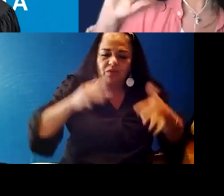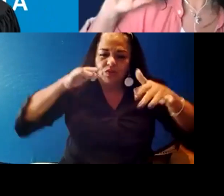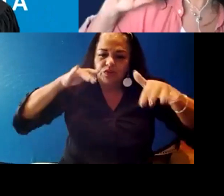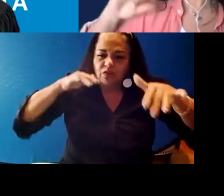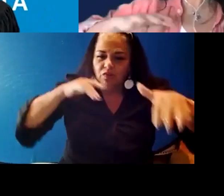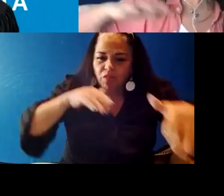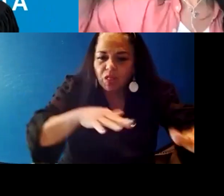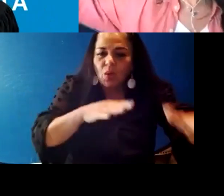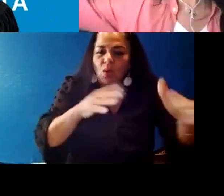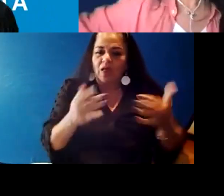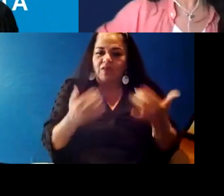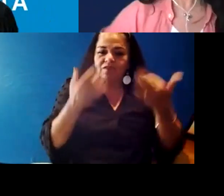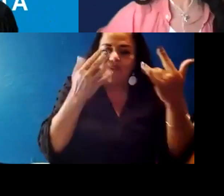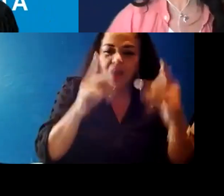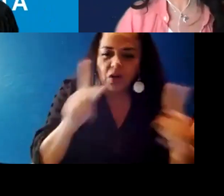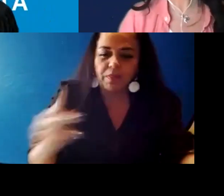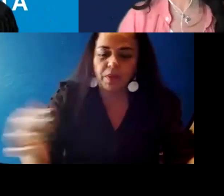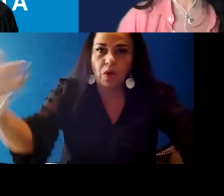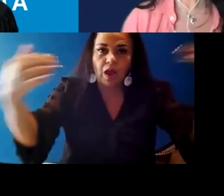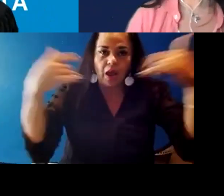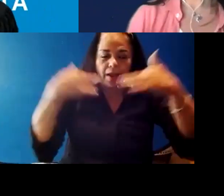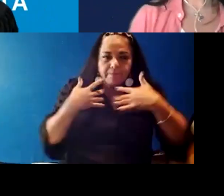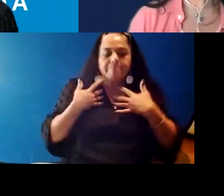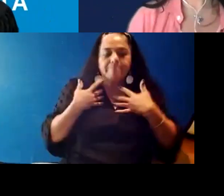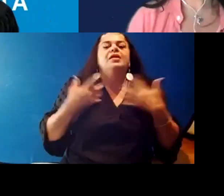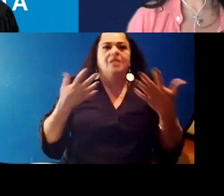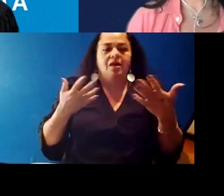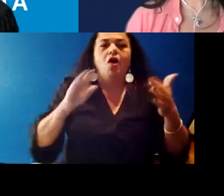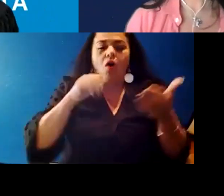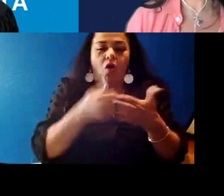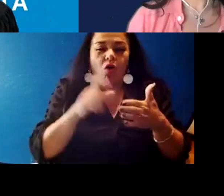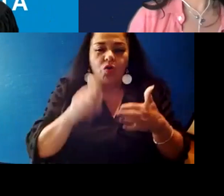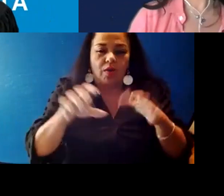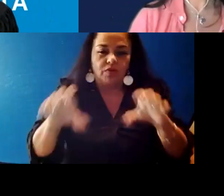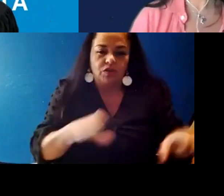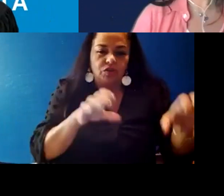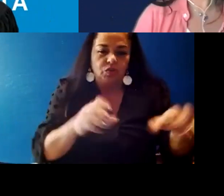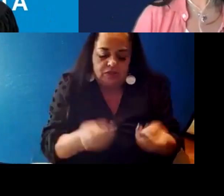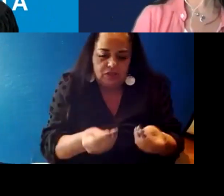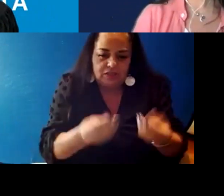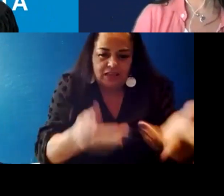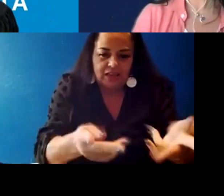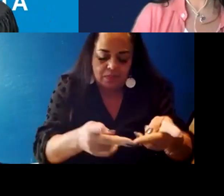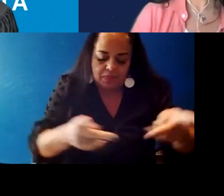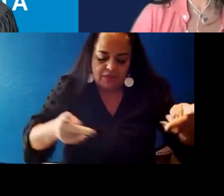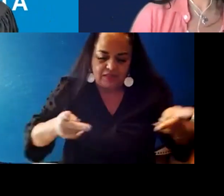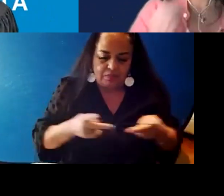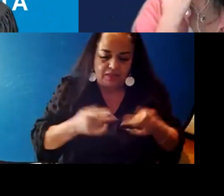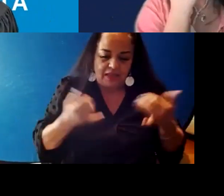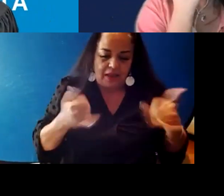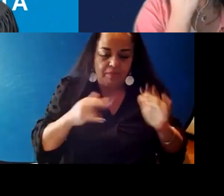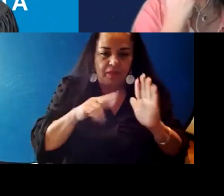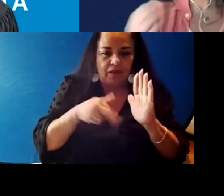start having people swelling in the rooms at so many. All you got to do is give them the space and play a very different role